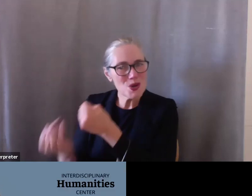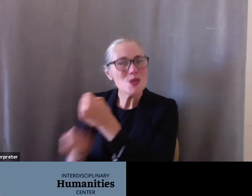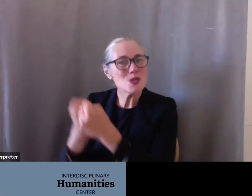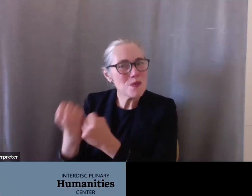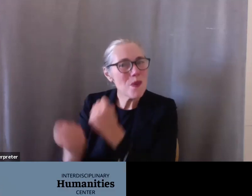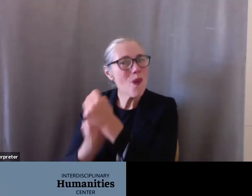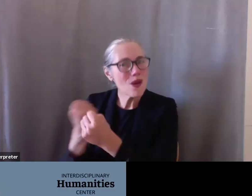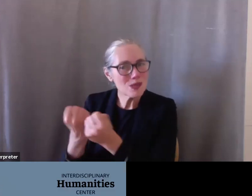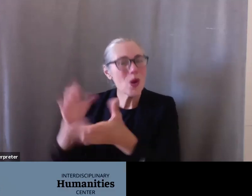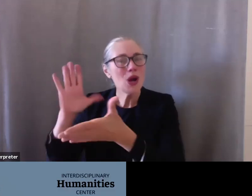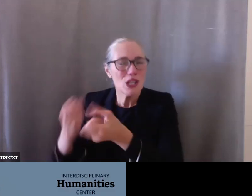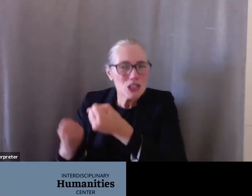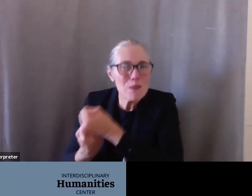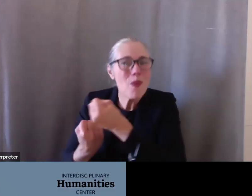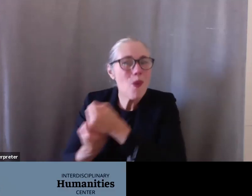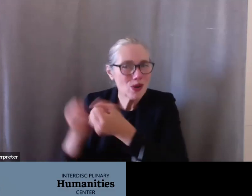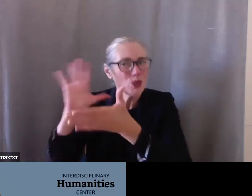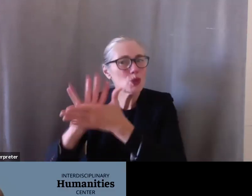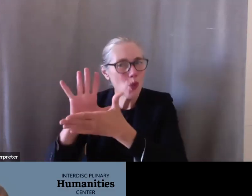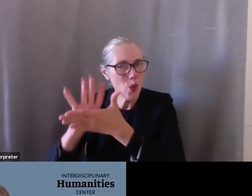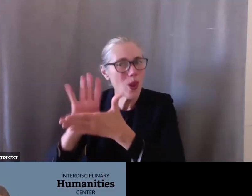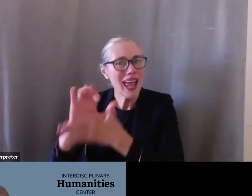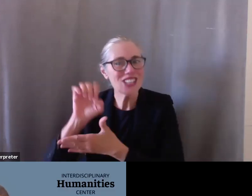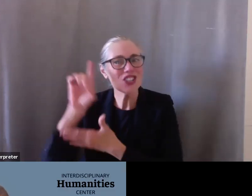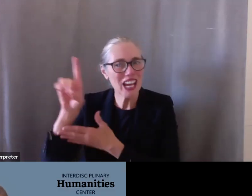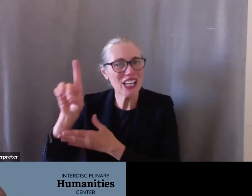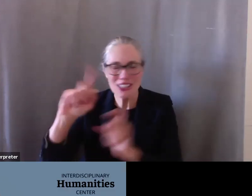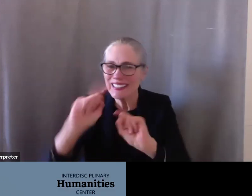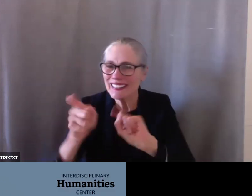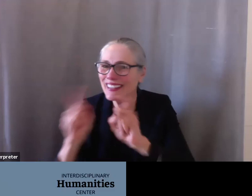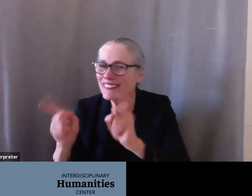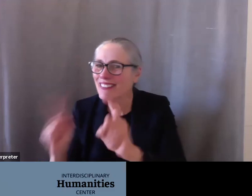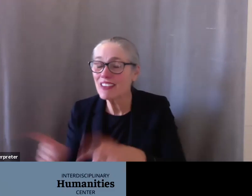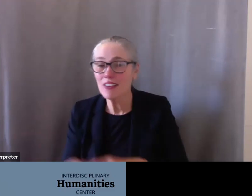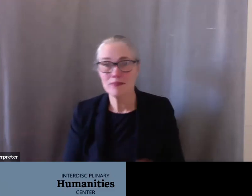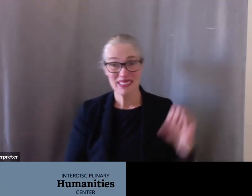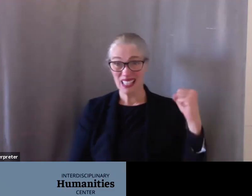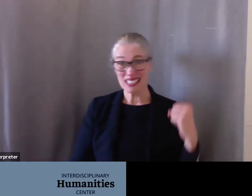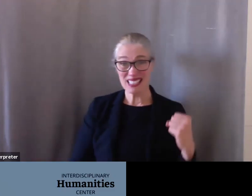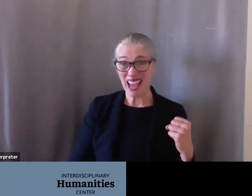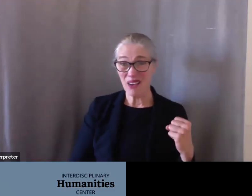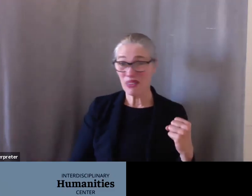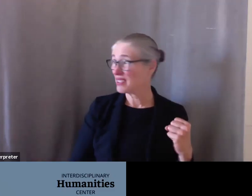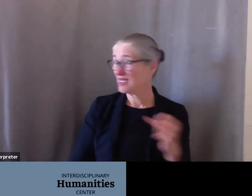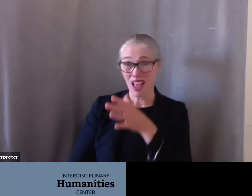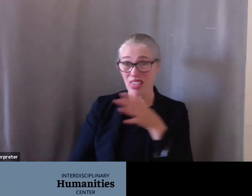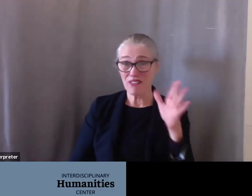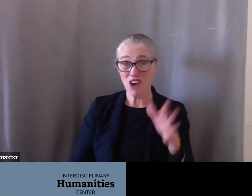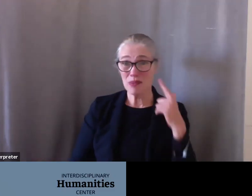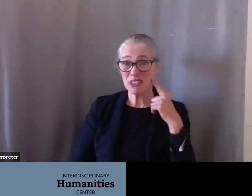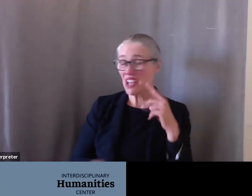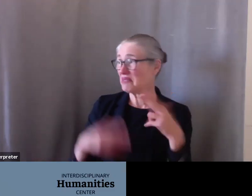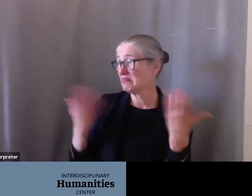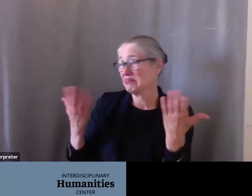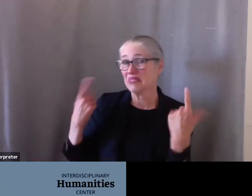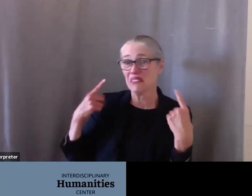and Southern elites saw widespread education, widespread creativity as an absolute